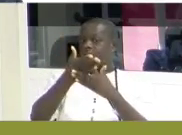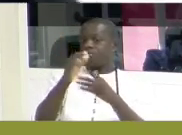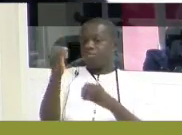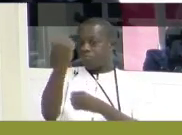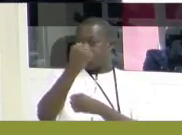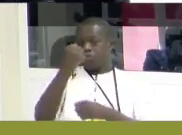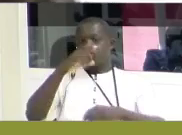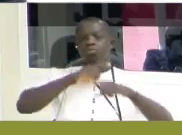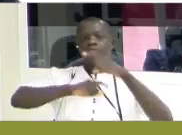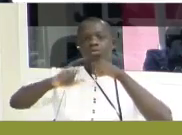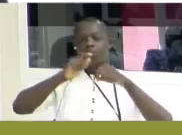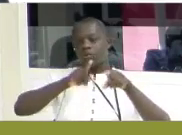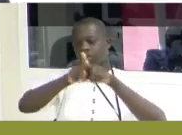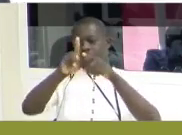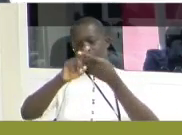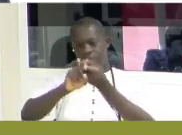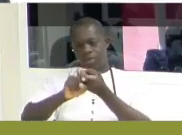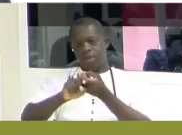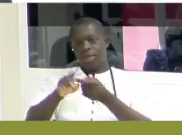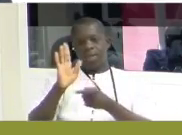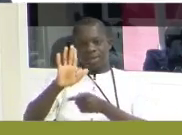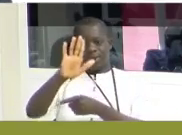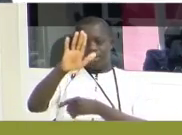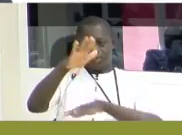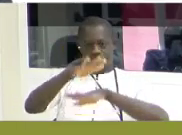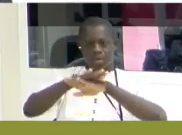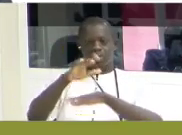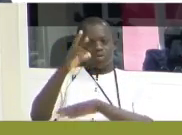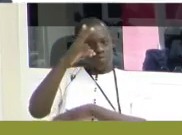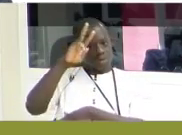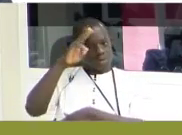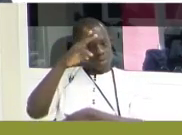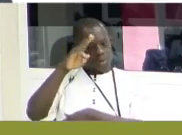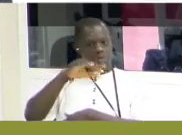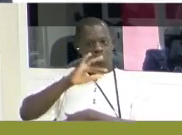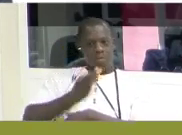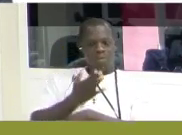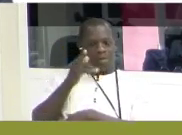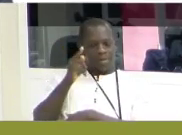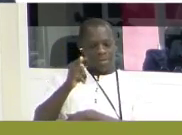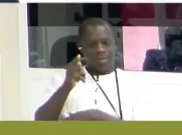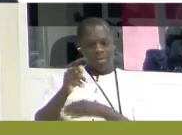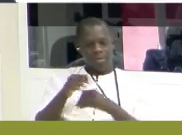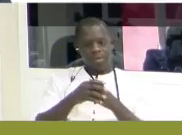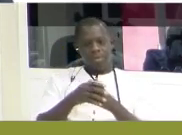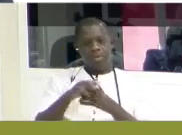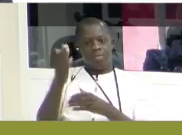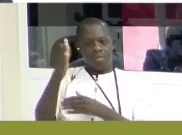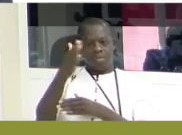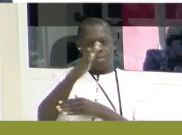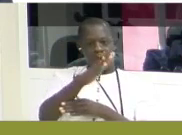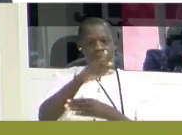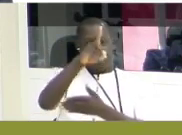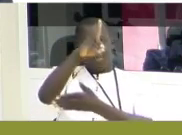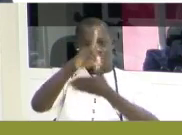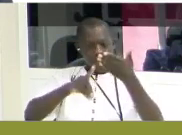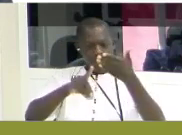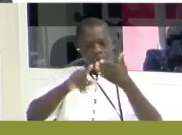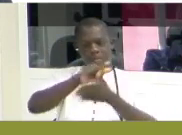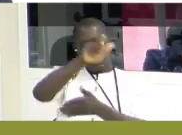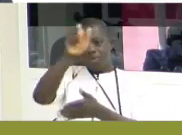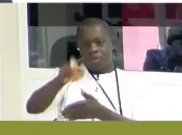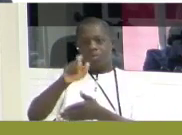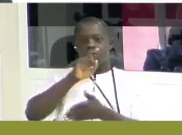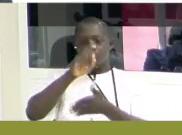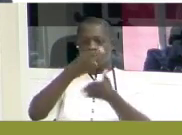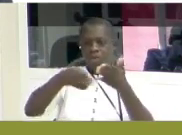because later on was when I, in fact, suspected her of maybe being part of the hackers